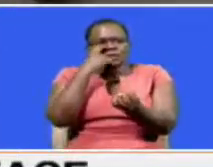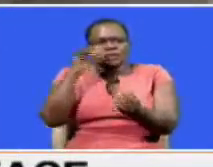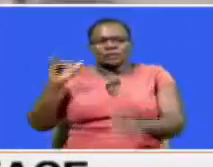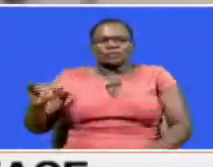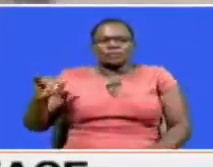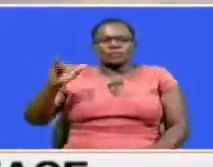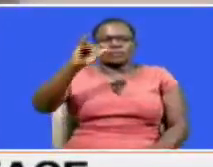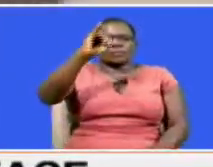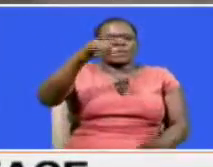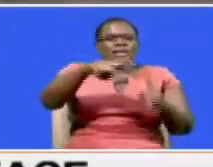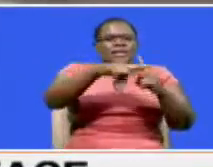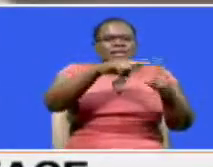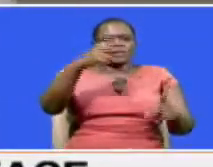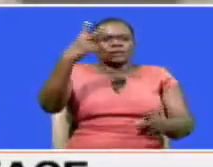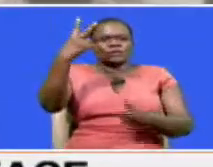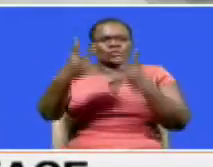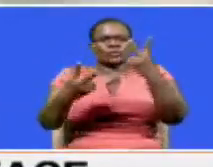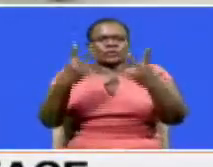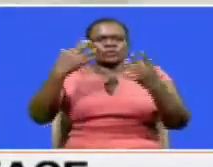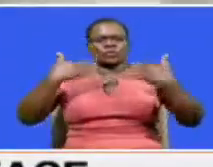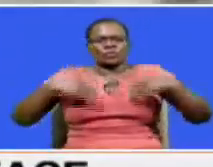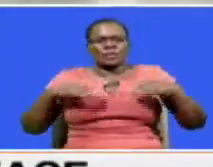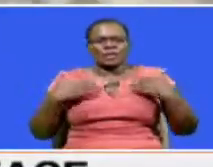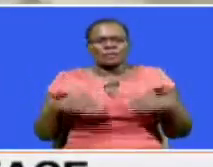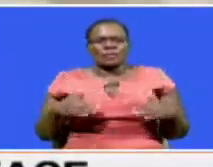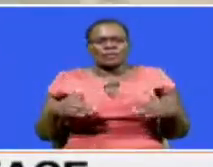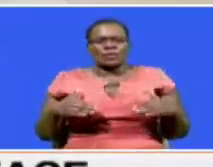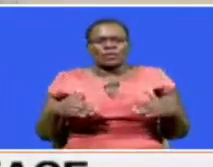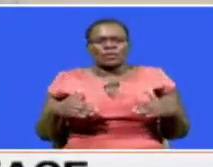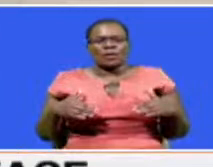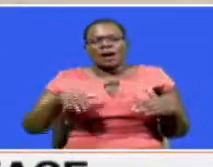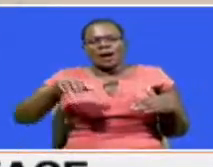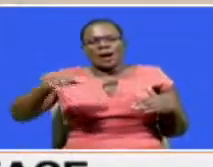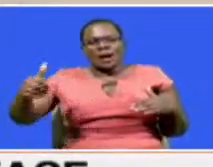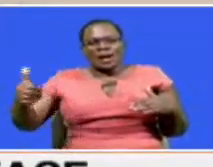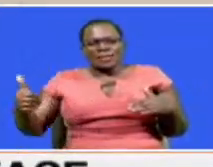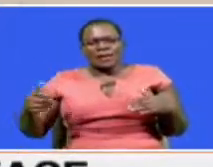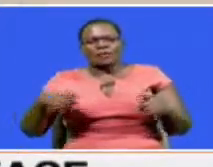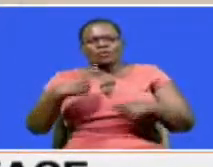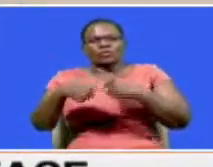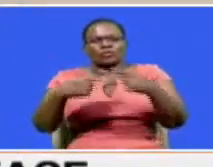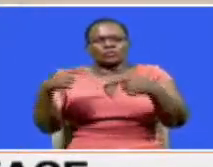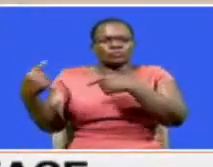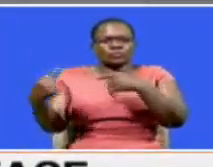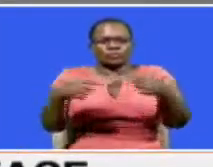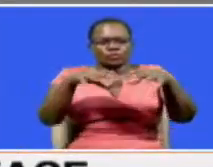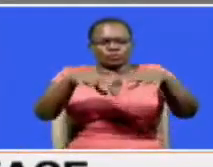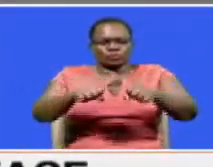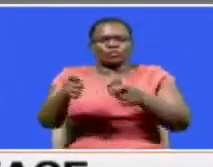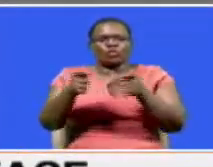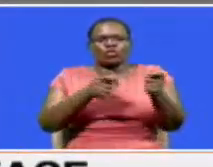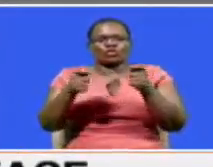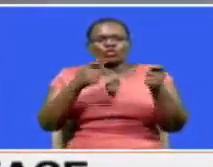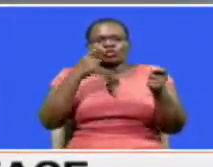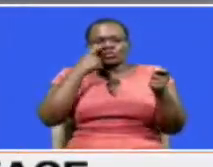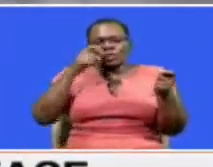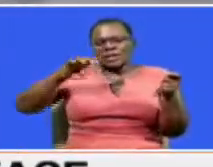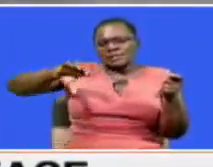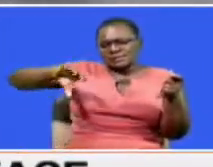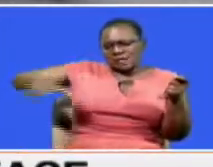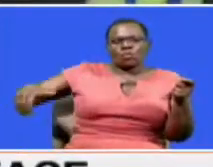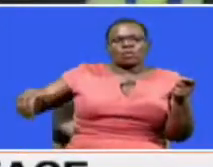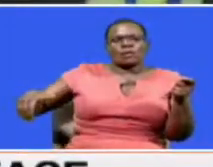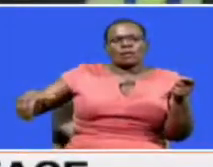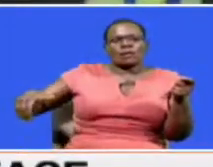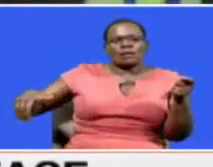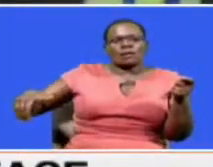is reported to have killed 22 people, injuring many others in the ongoing fight to take control of Sudan's capital,